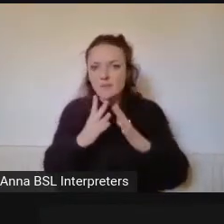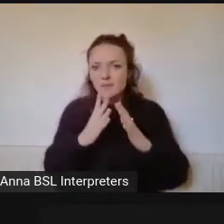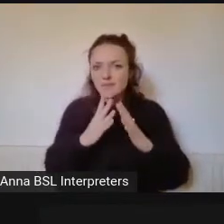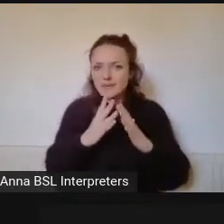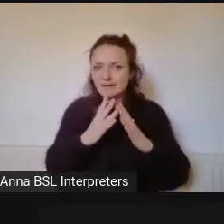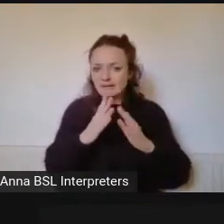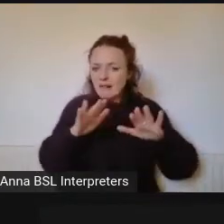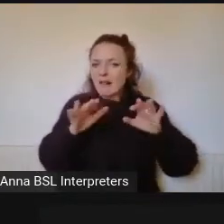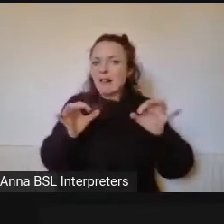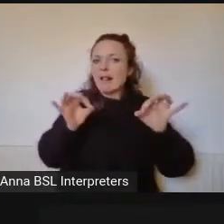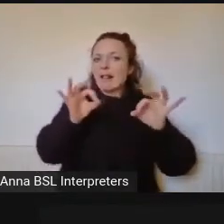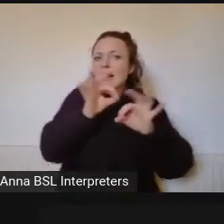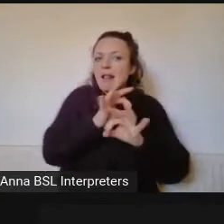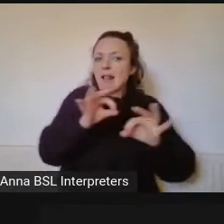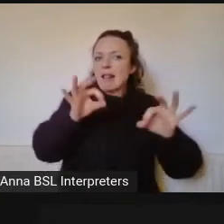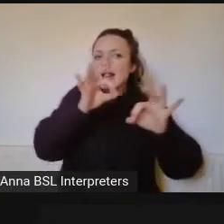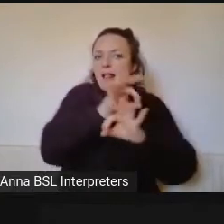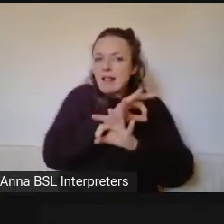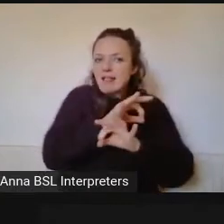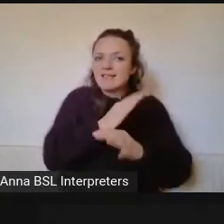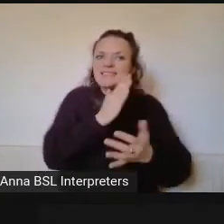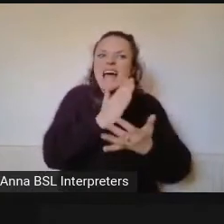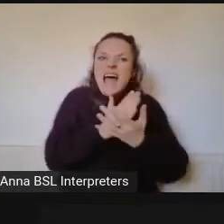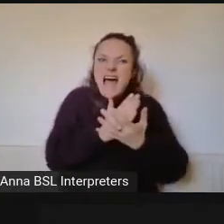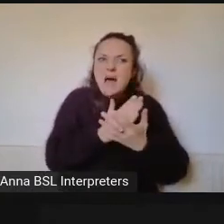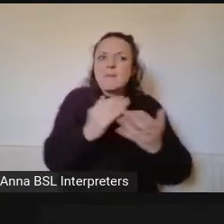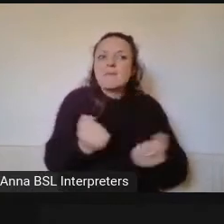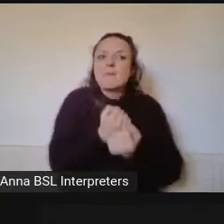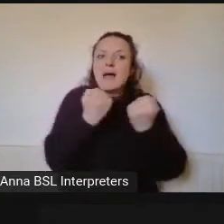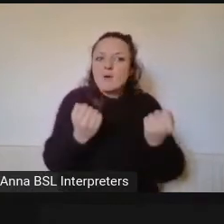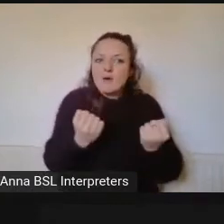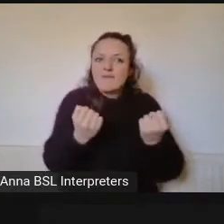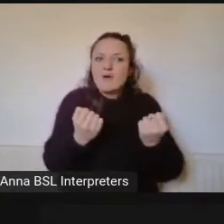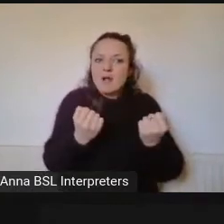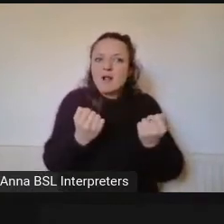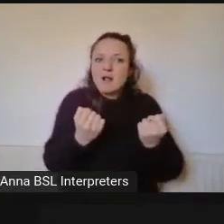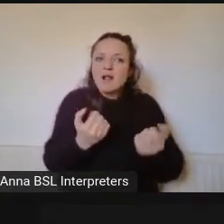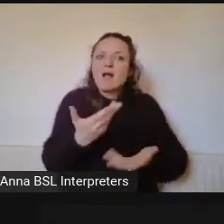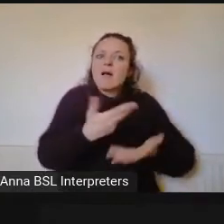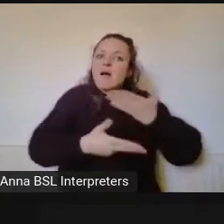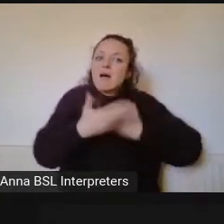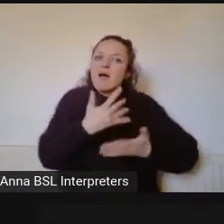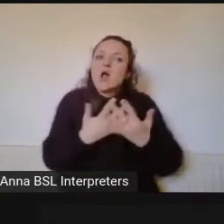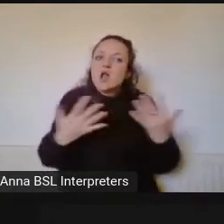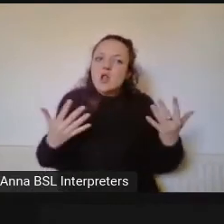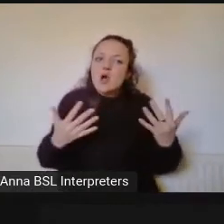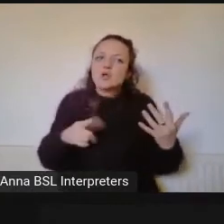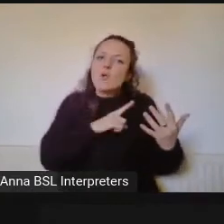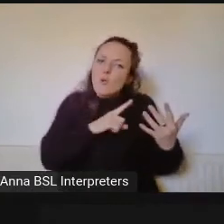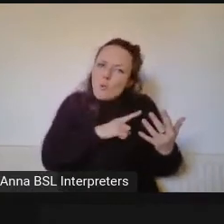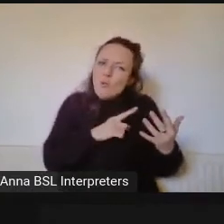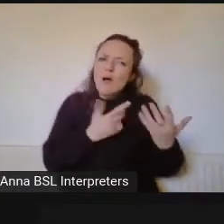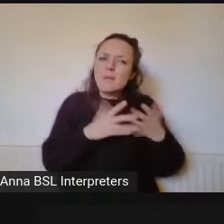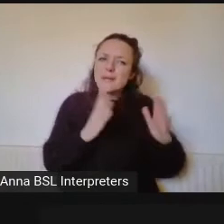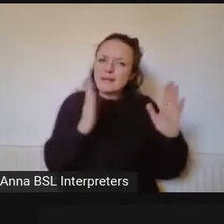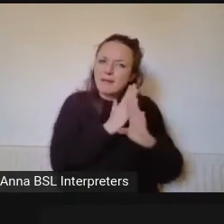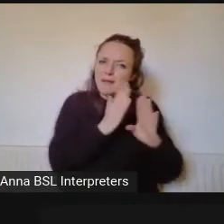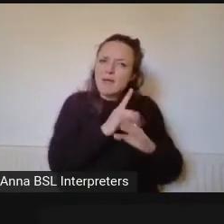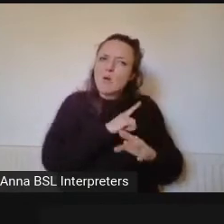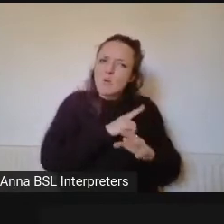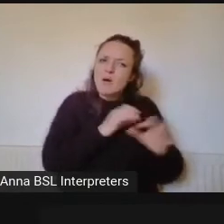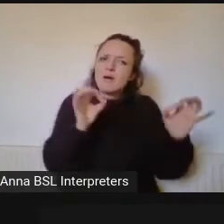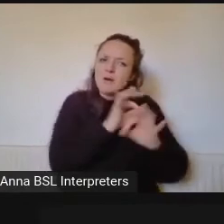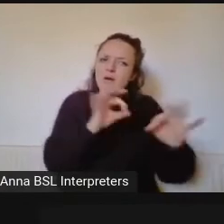negated somehow in a way, tells as powerful a story as that which is seen, which is actually, I think, a really powerful point, in a